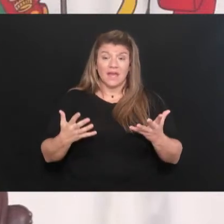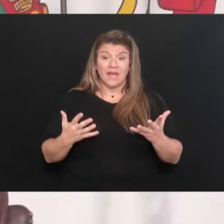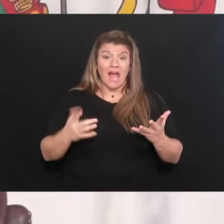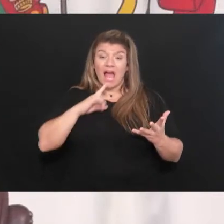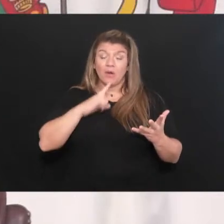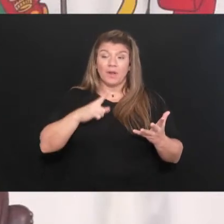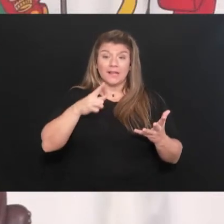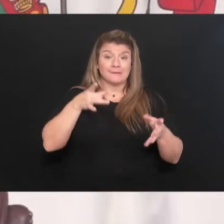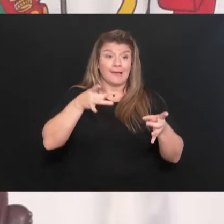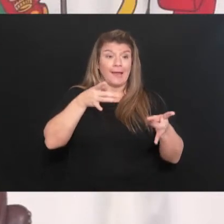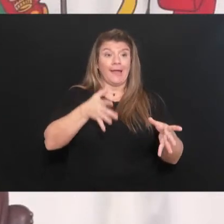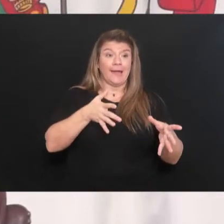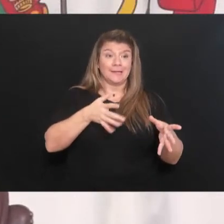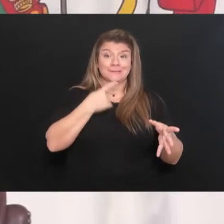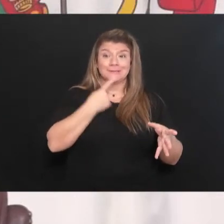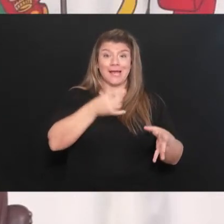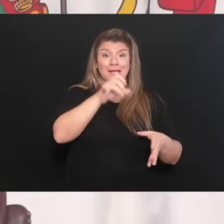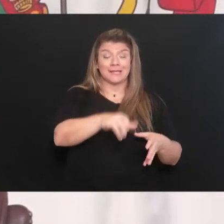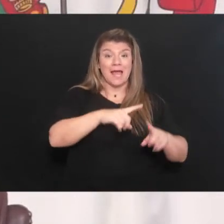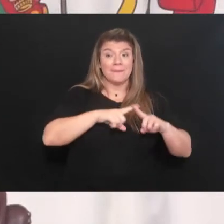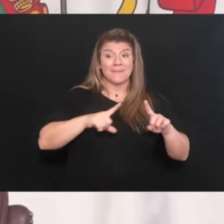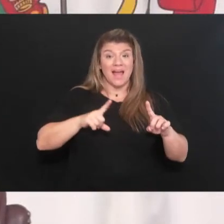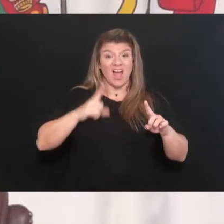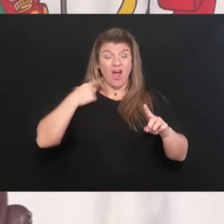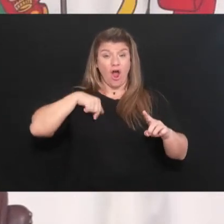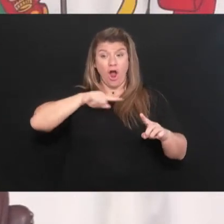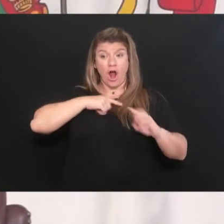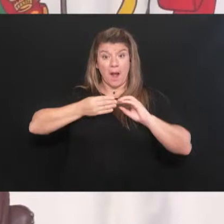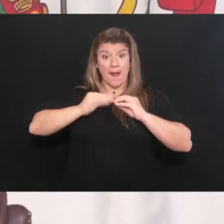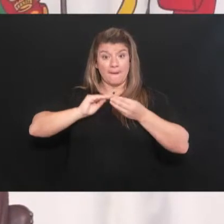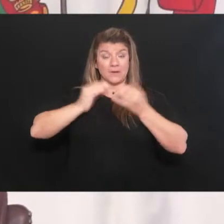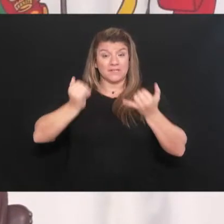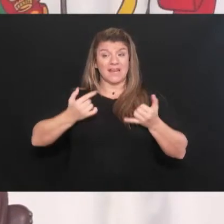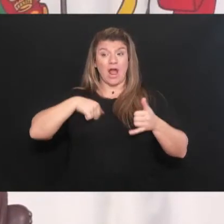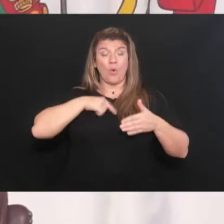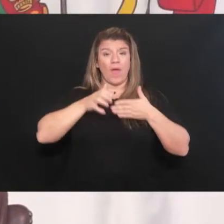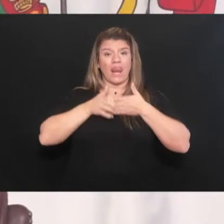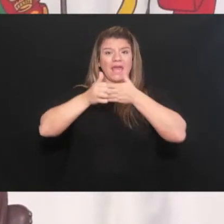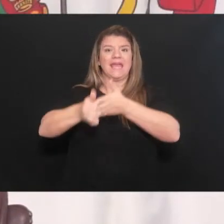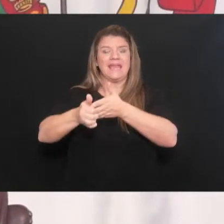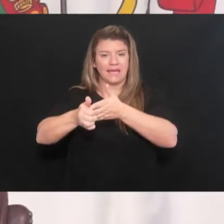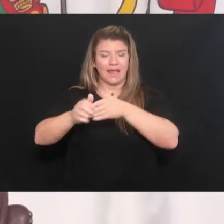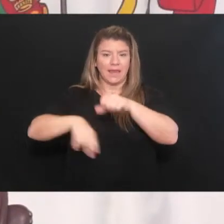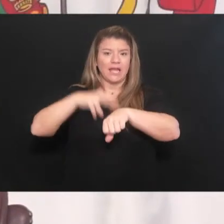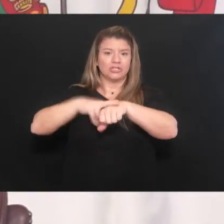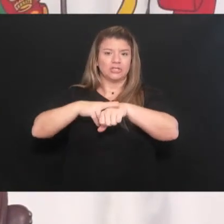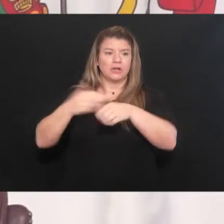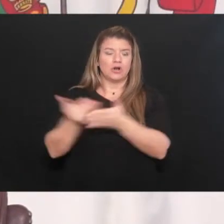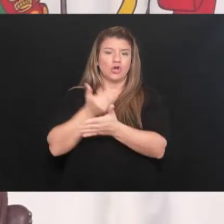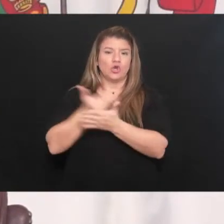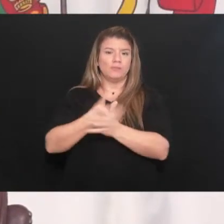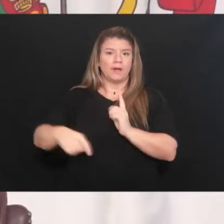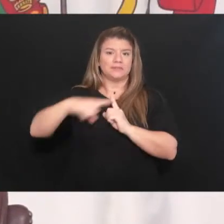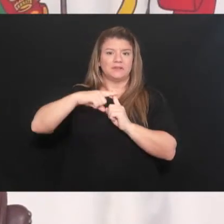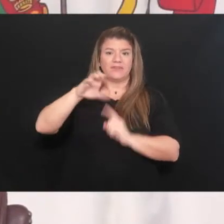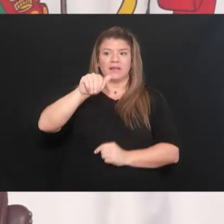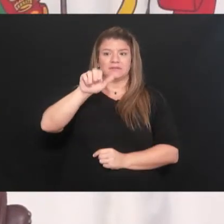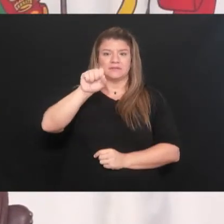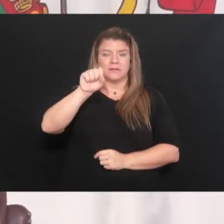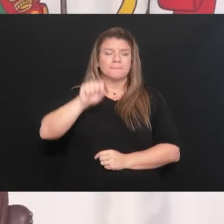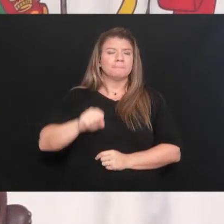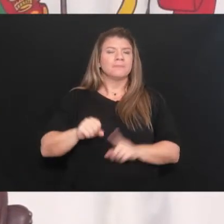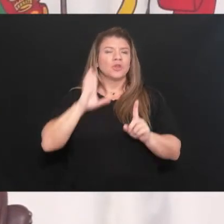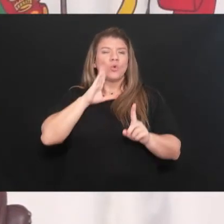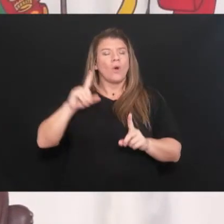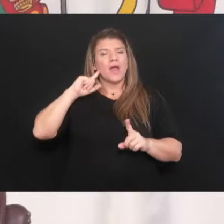the acceleration rate, West Virginia leads the nation in an acceleration rate of new cases. You'll hear more about that